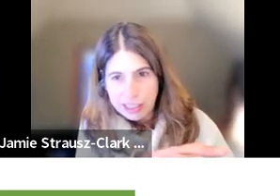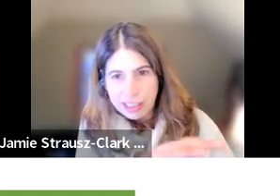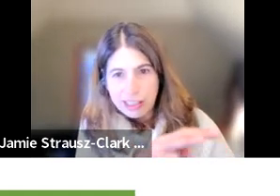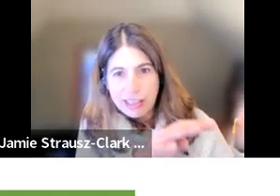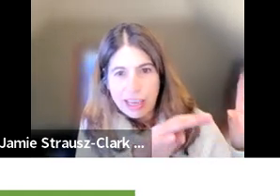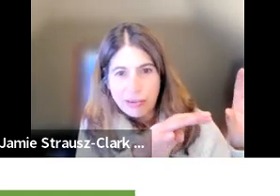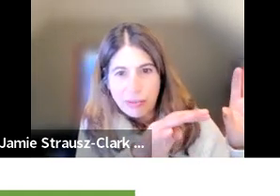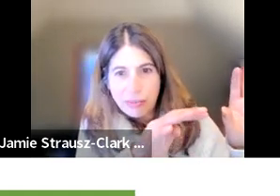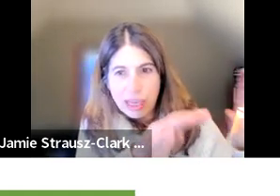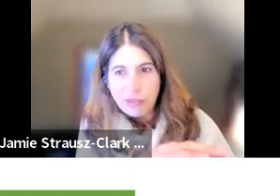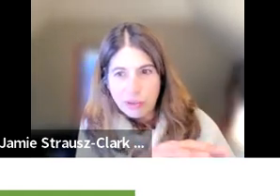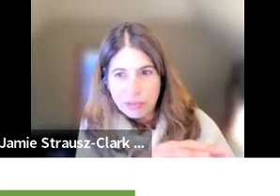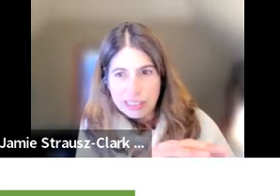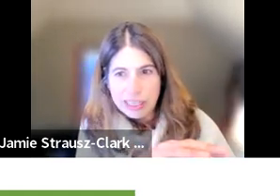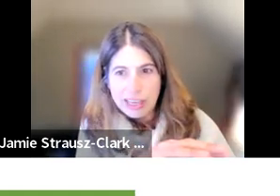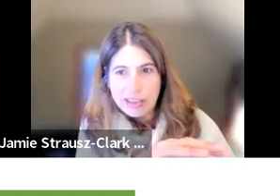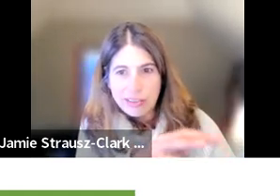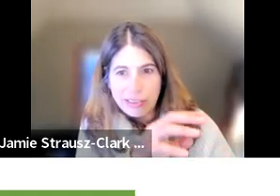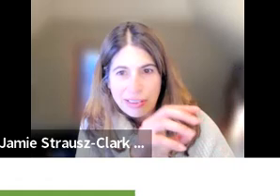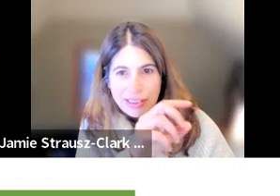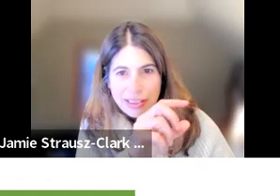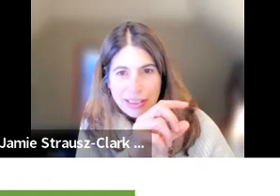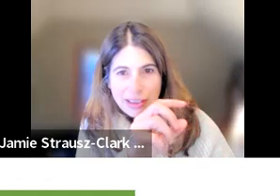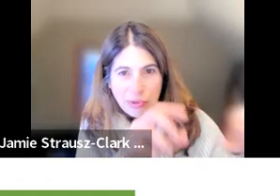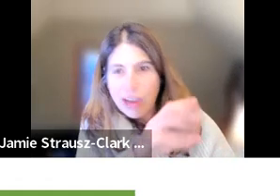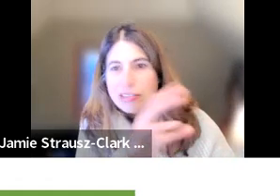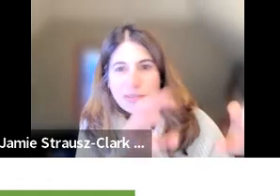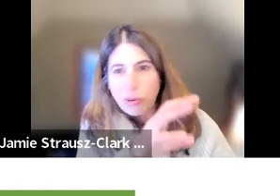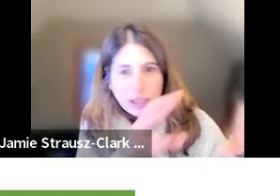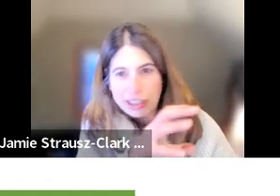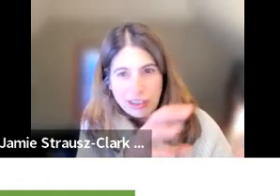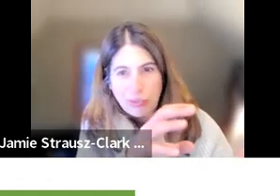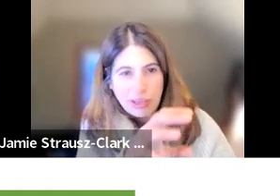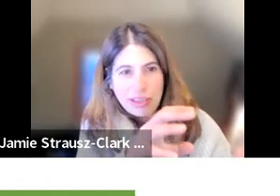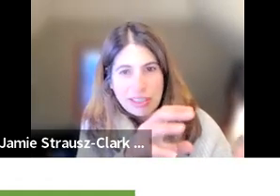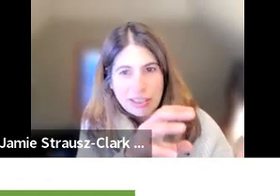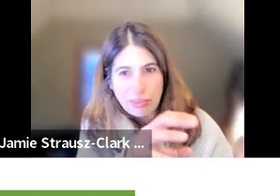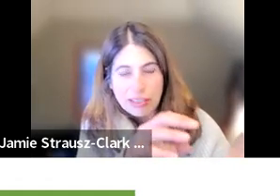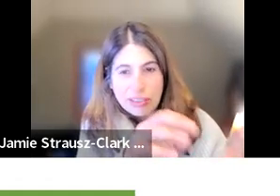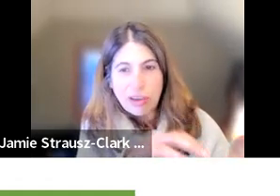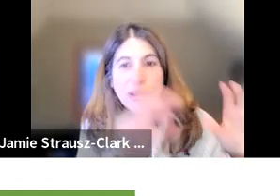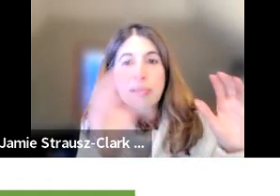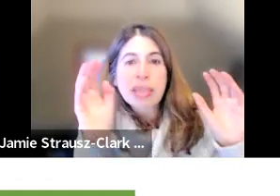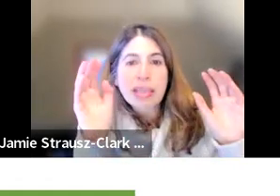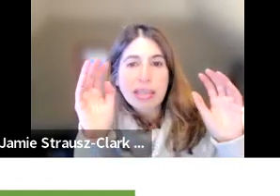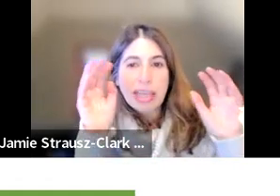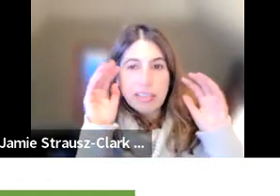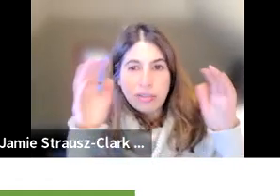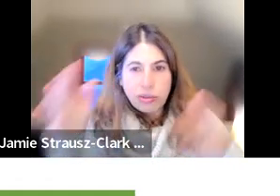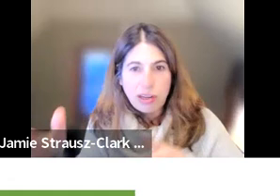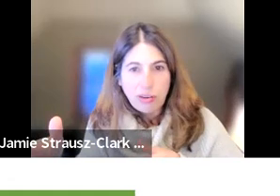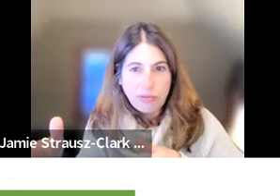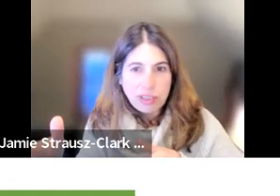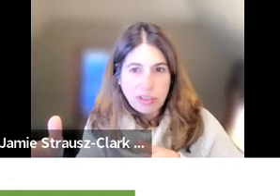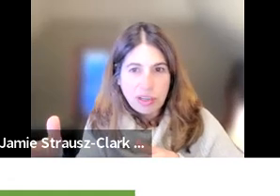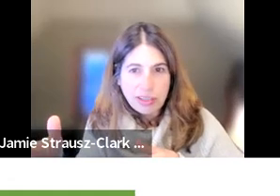recognizing that many of you have said today that we're not totally clear on what these things mean. So let's